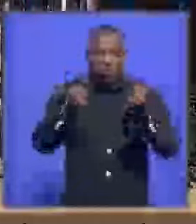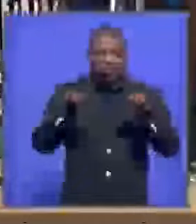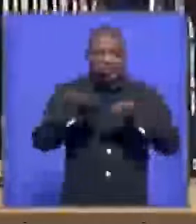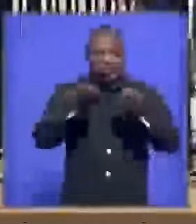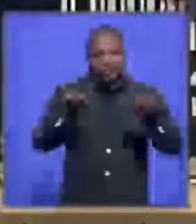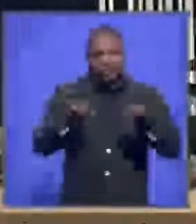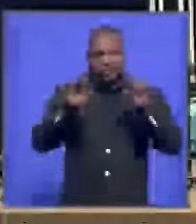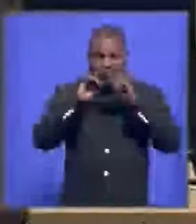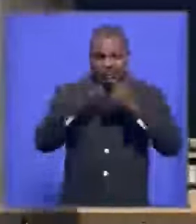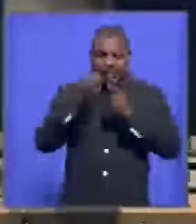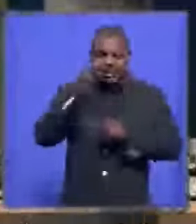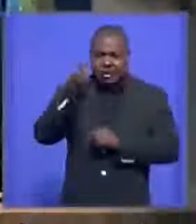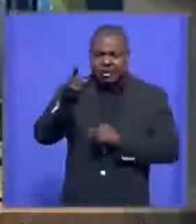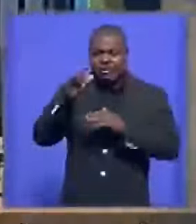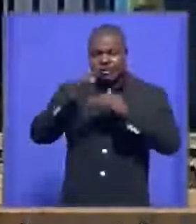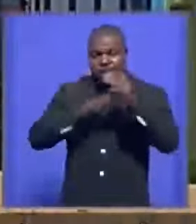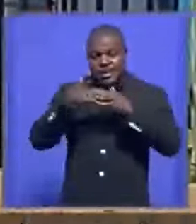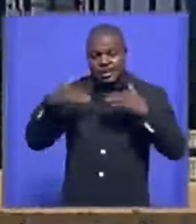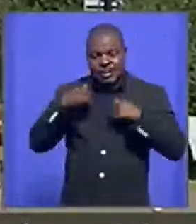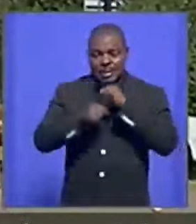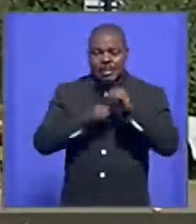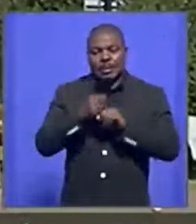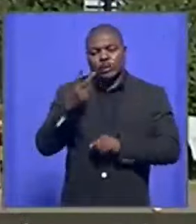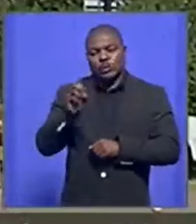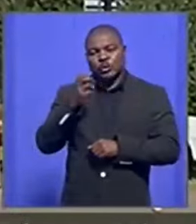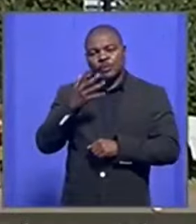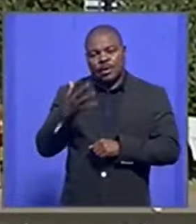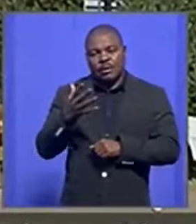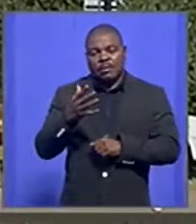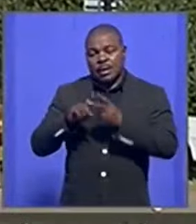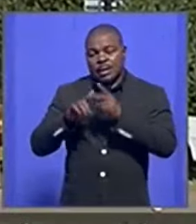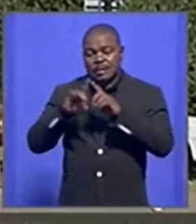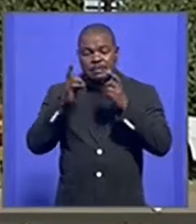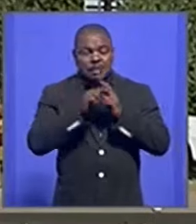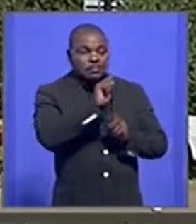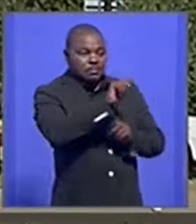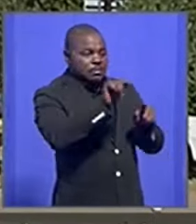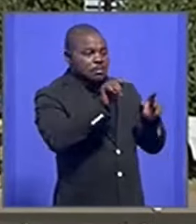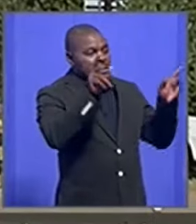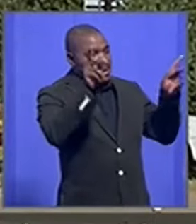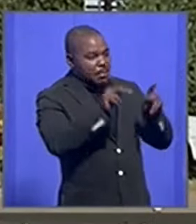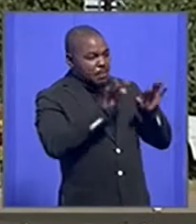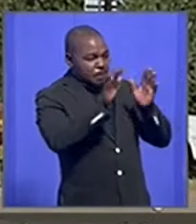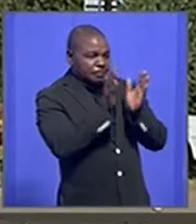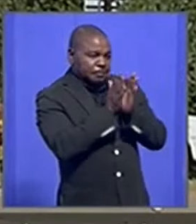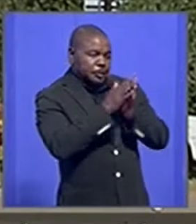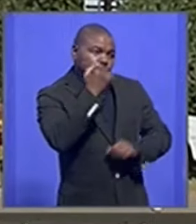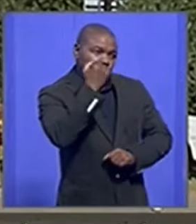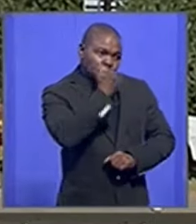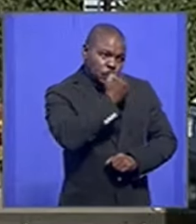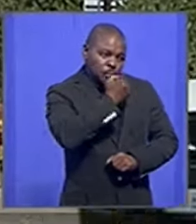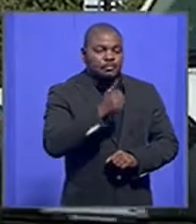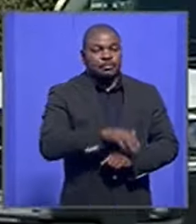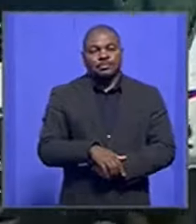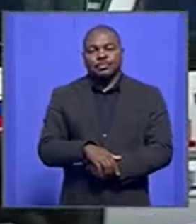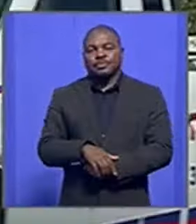tla simolola ka 2025. Lefapha le ikopetse maitshwarelo mo baaging ba Kimba le bao ba amegileng.